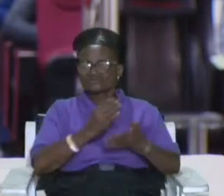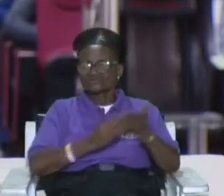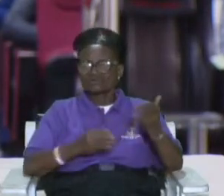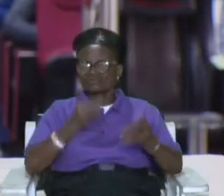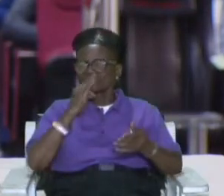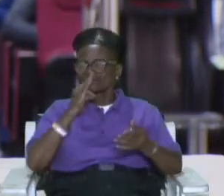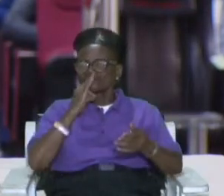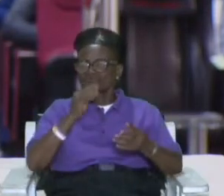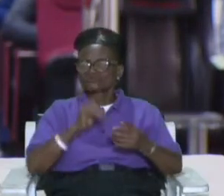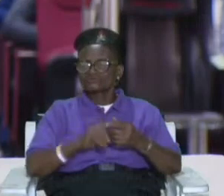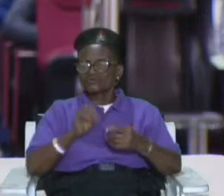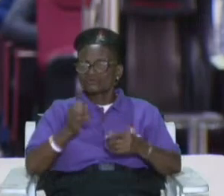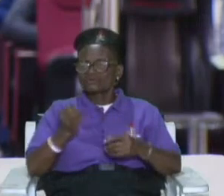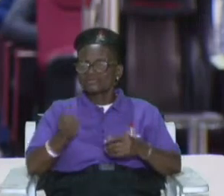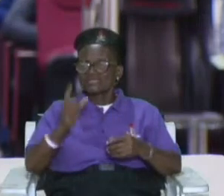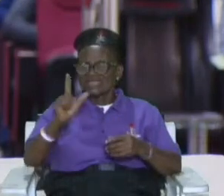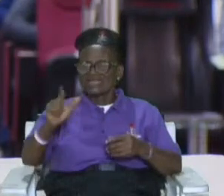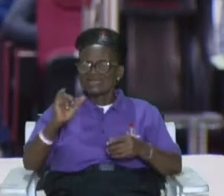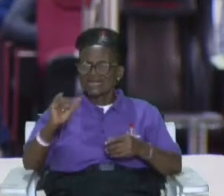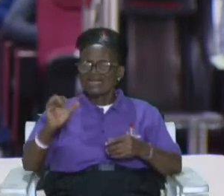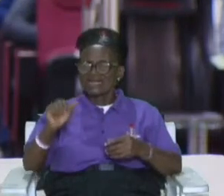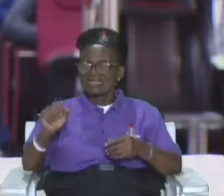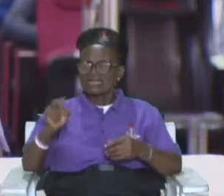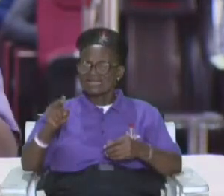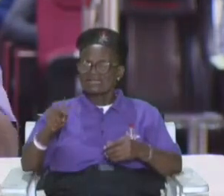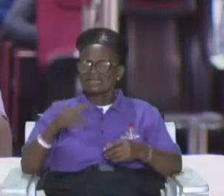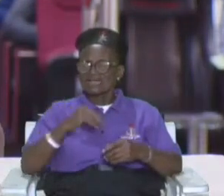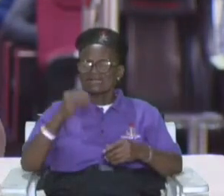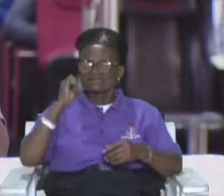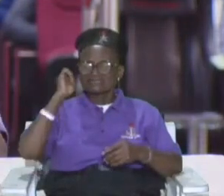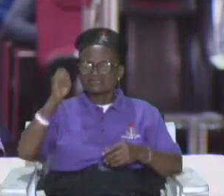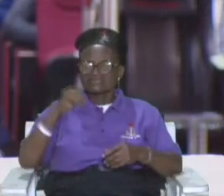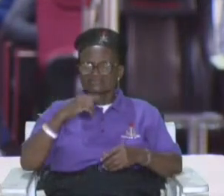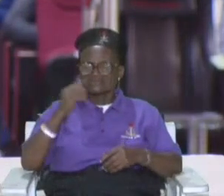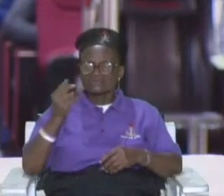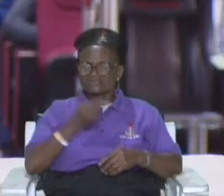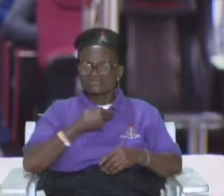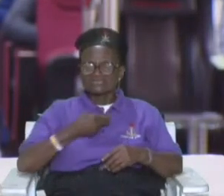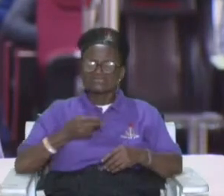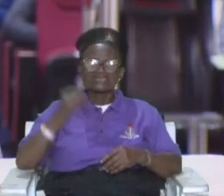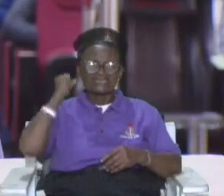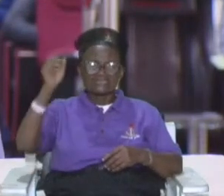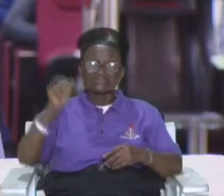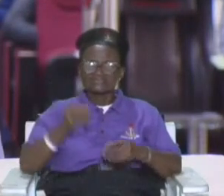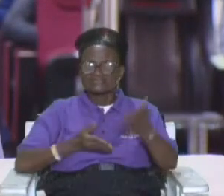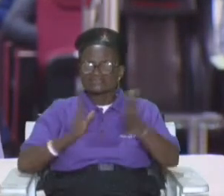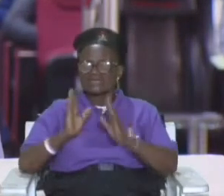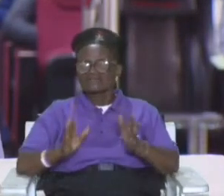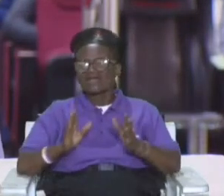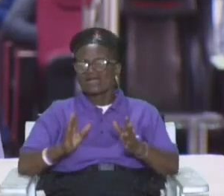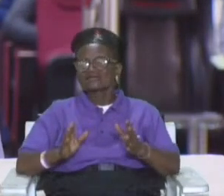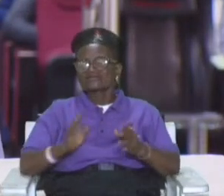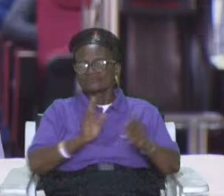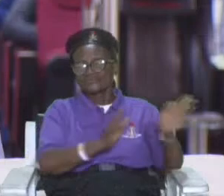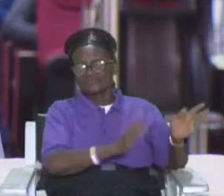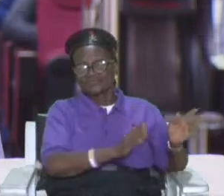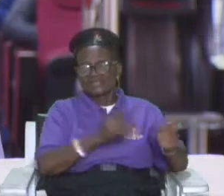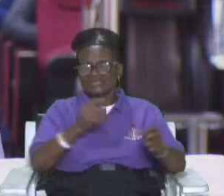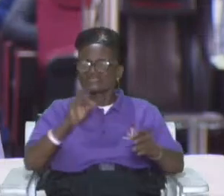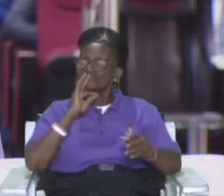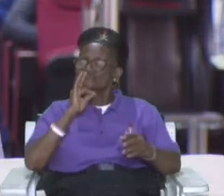Elisha, and he told his servant, hey, prepare the food for all the sons of the